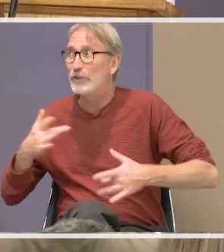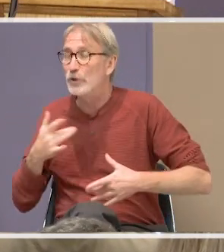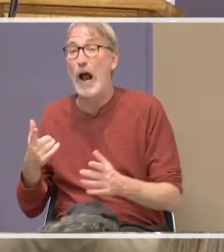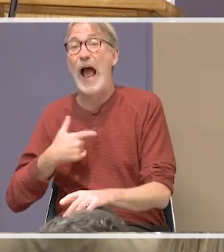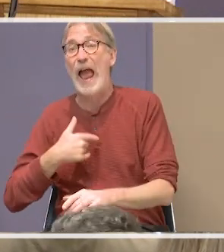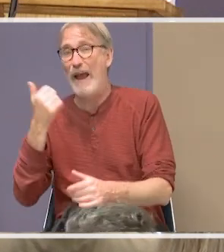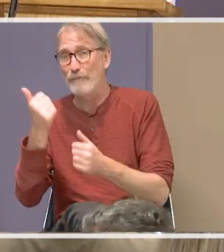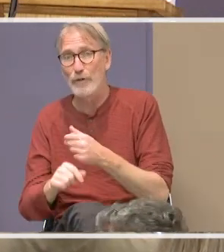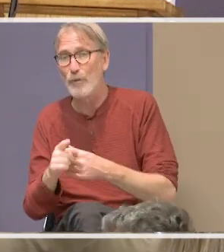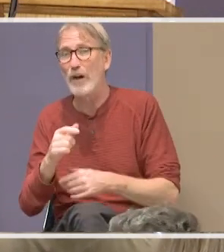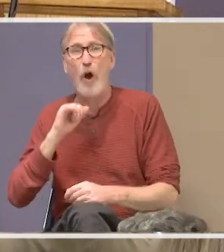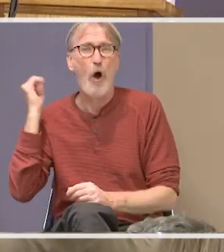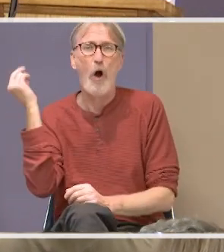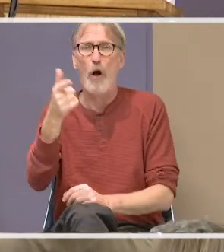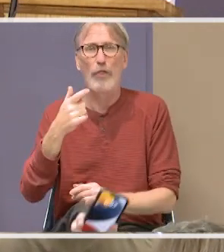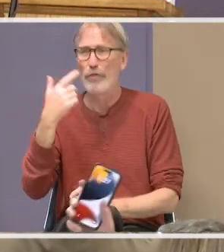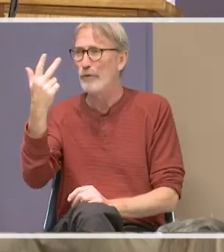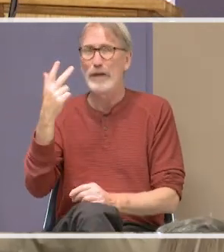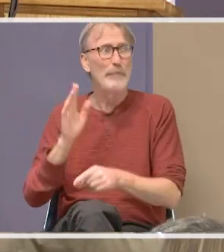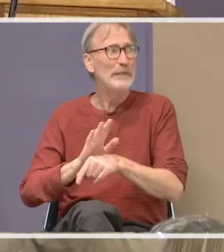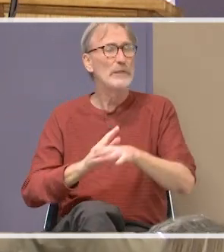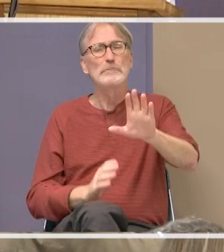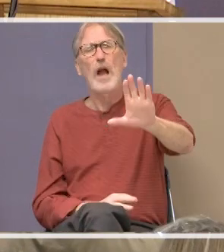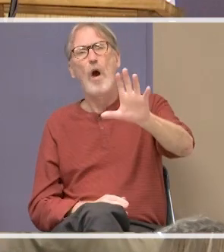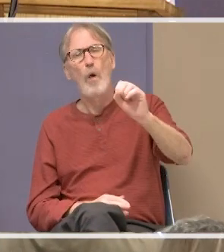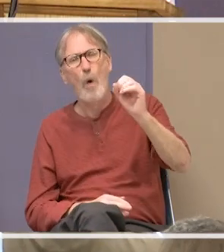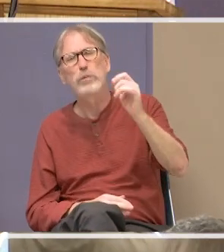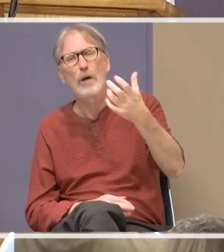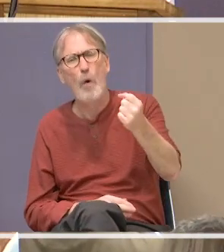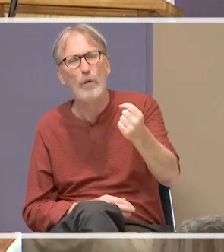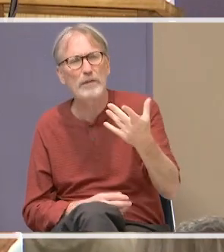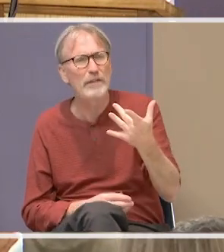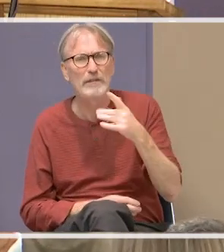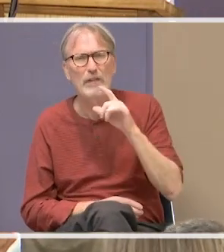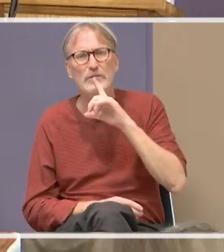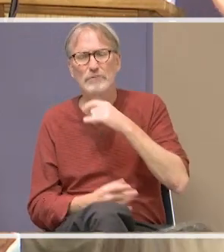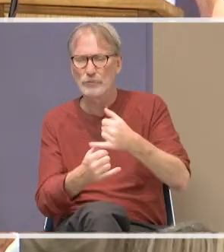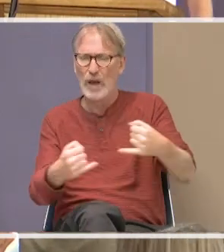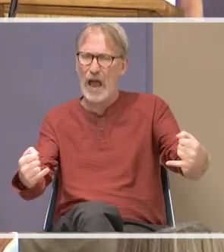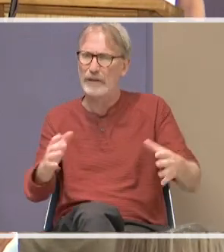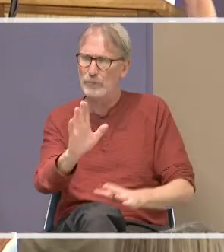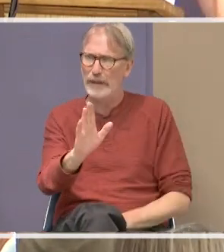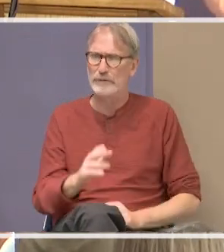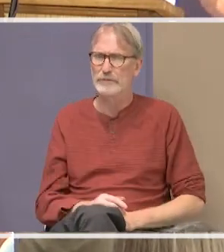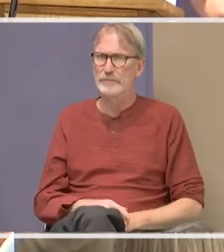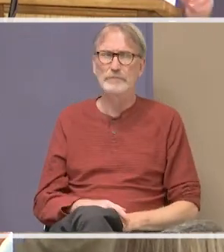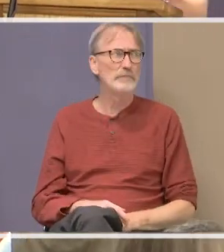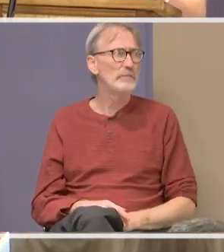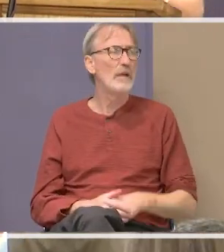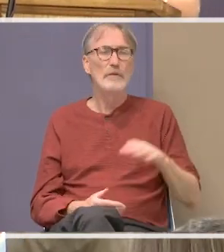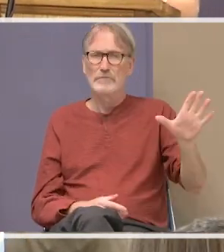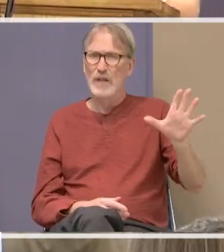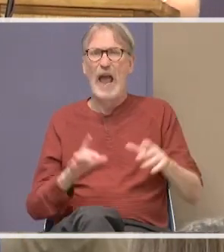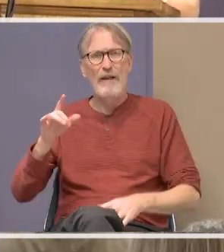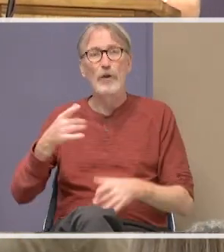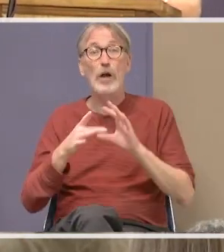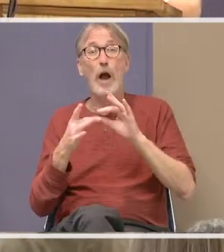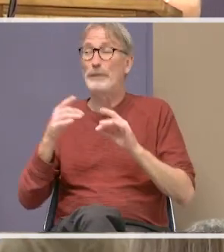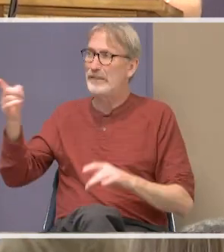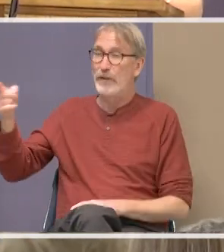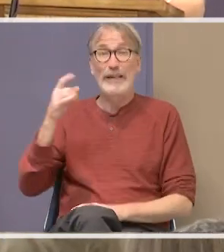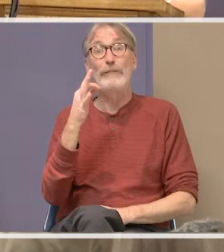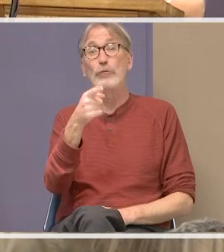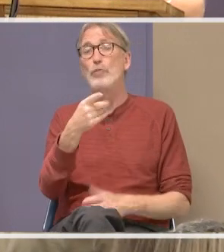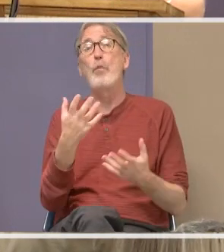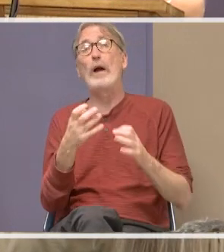guys. Everybody is all these 3 businesses. We have a line. We've got comments here. If you're going to